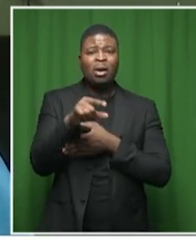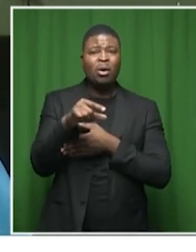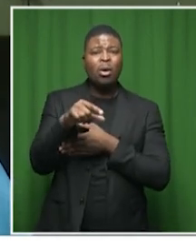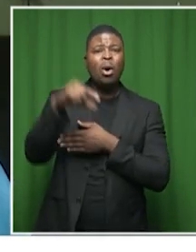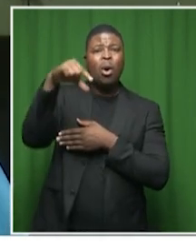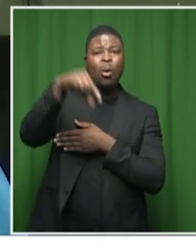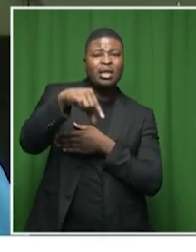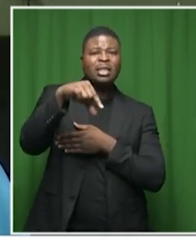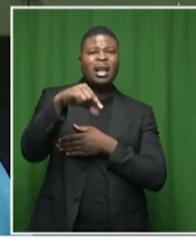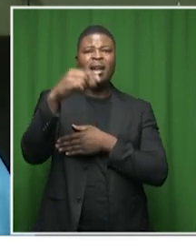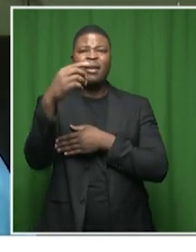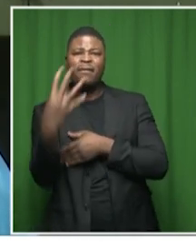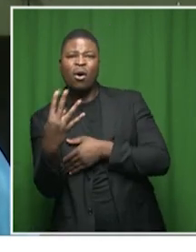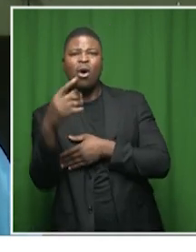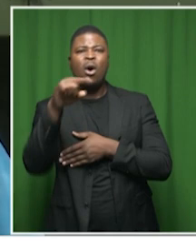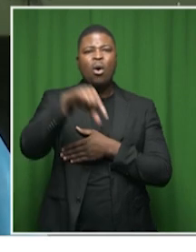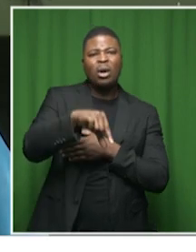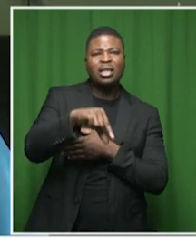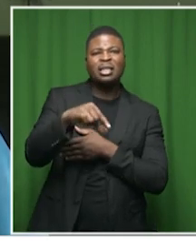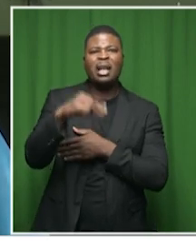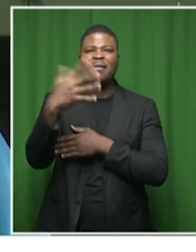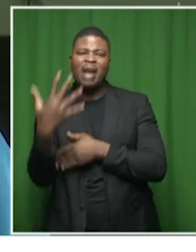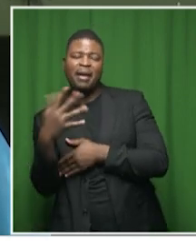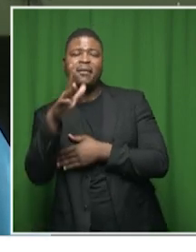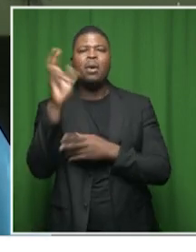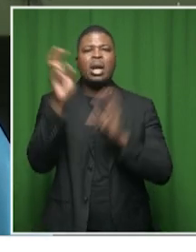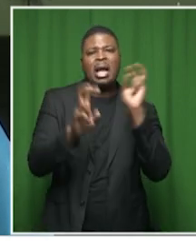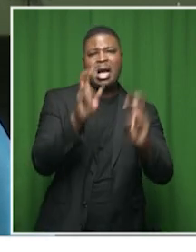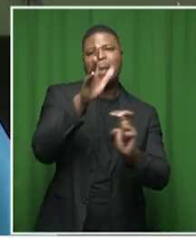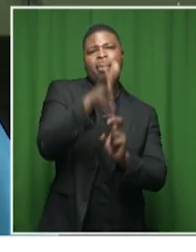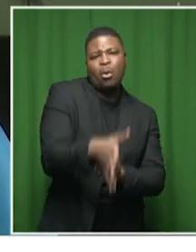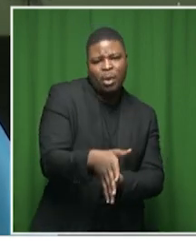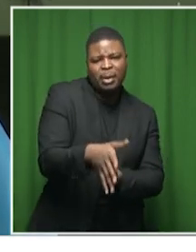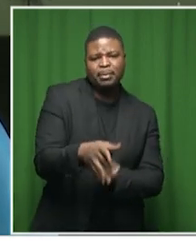Quintile 4, all those, schools that are not,